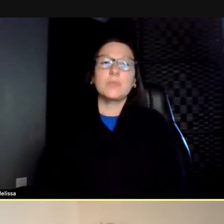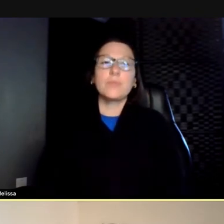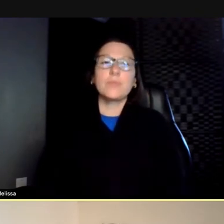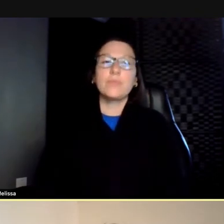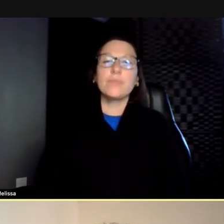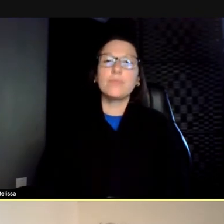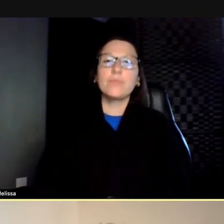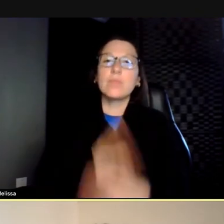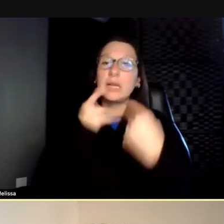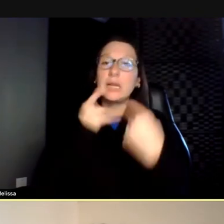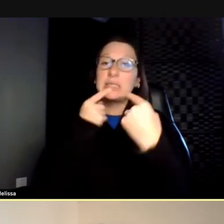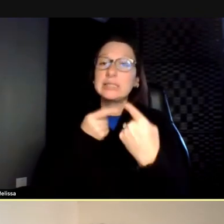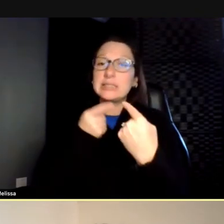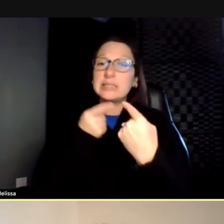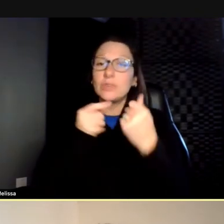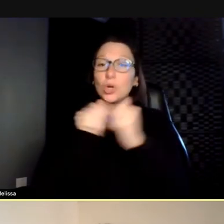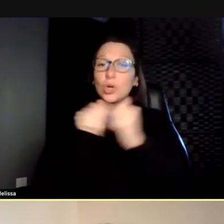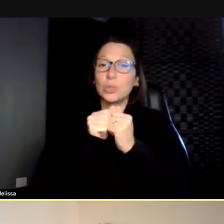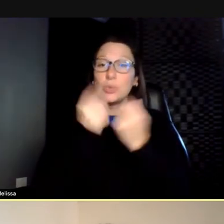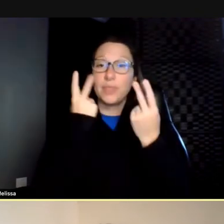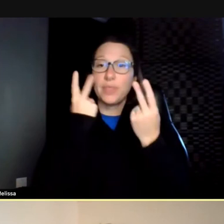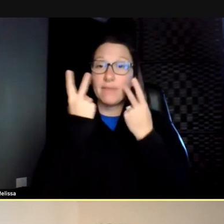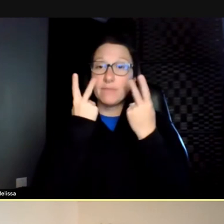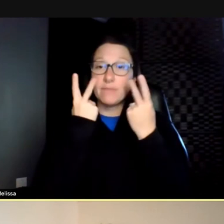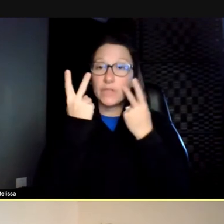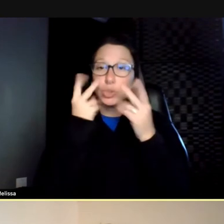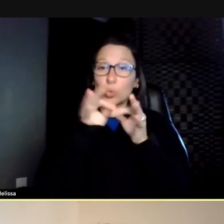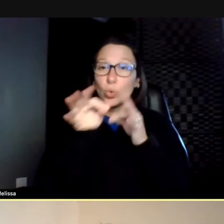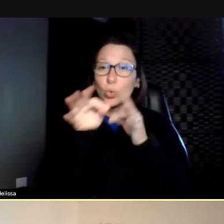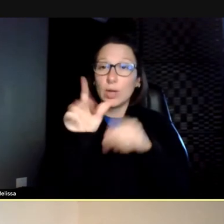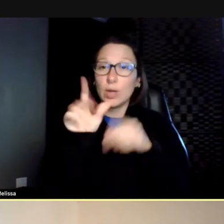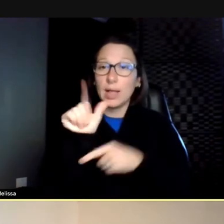Difficulty with visual latency, okay, a visual processing delay.